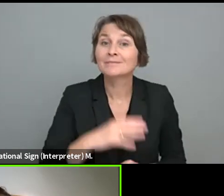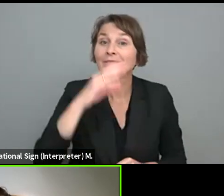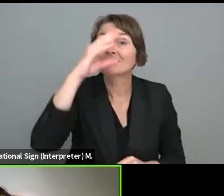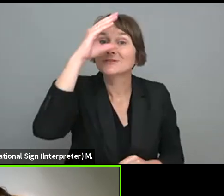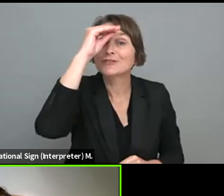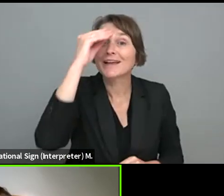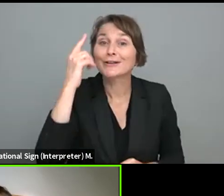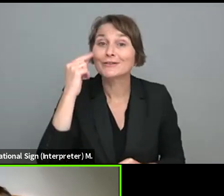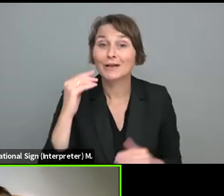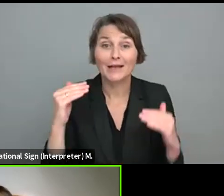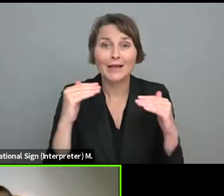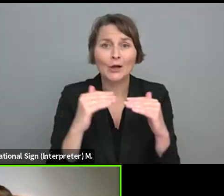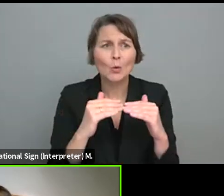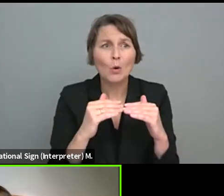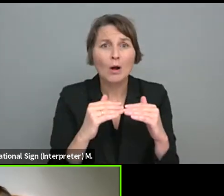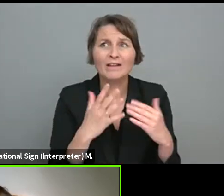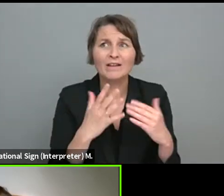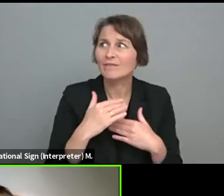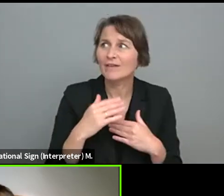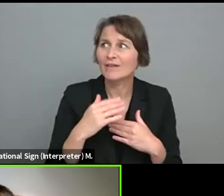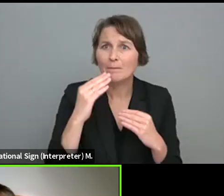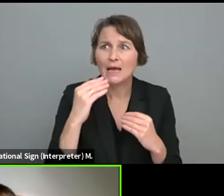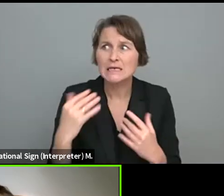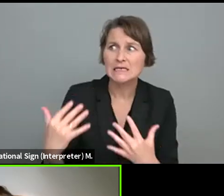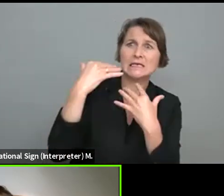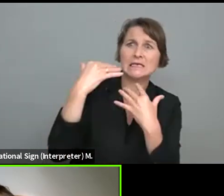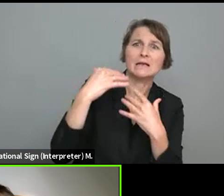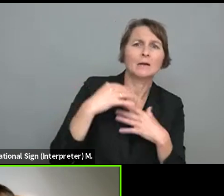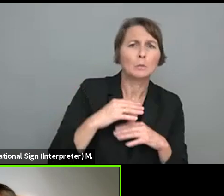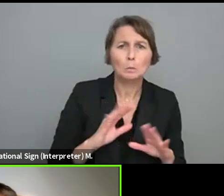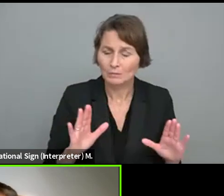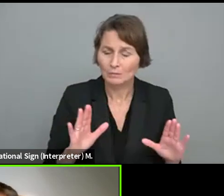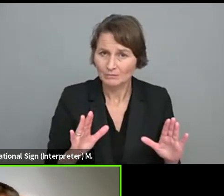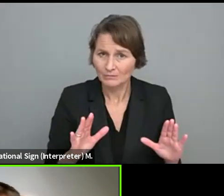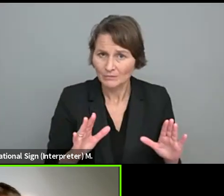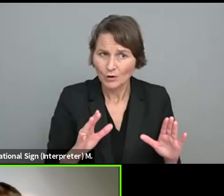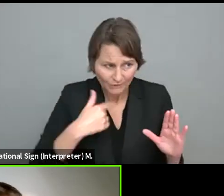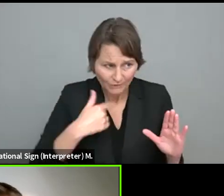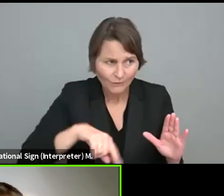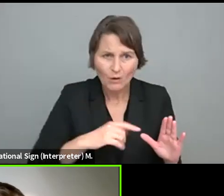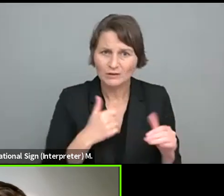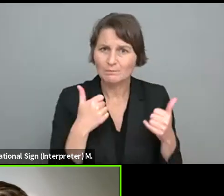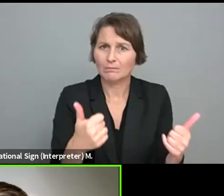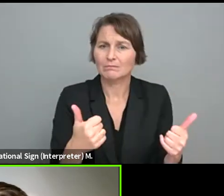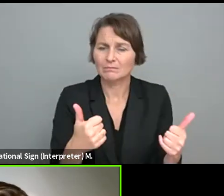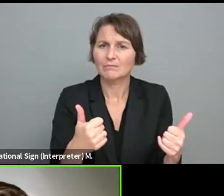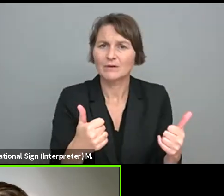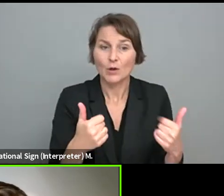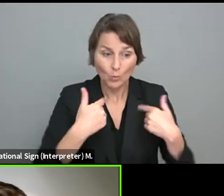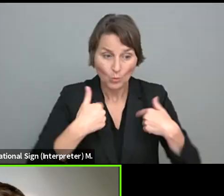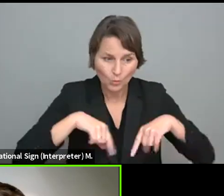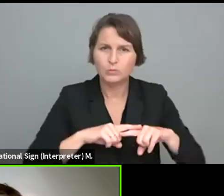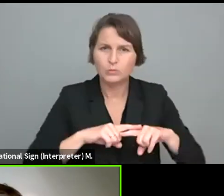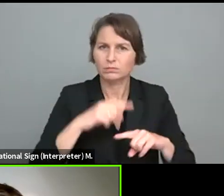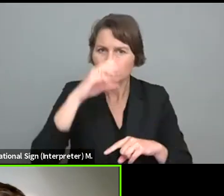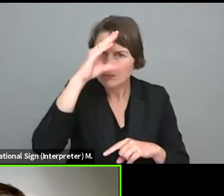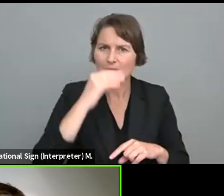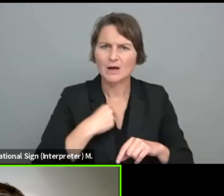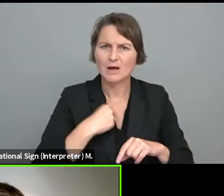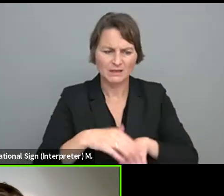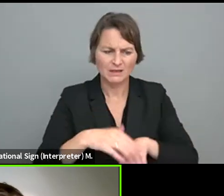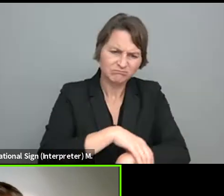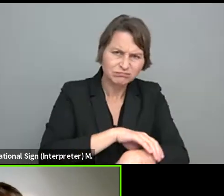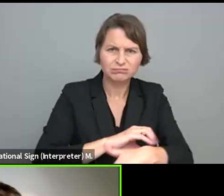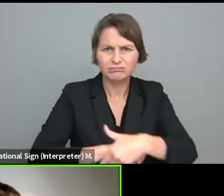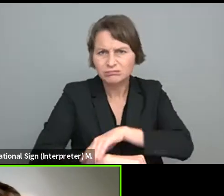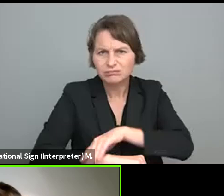to men. We benefit from it as well. And we need to get much more active in promoting it